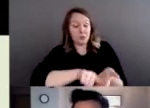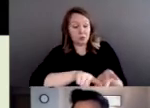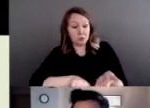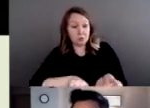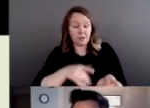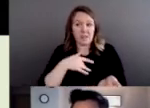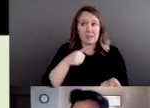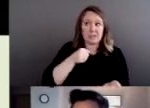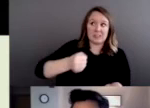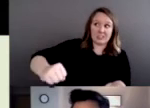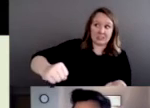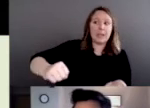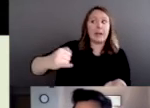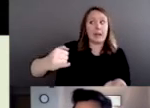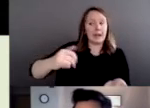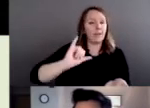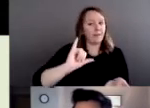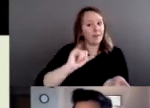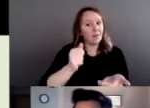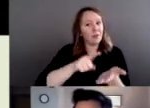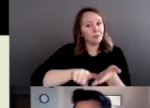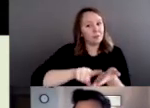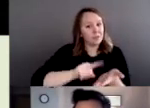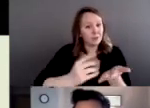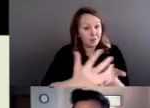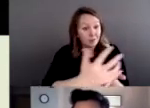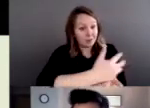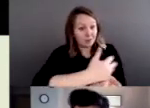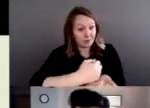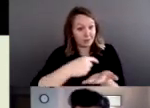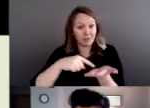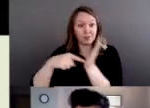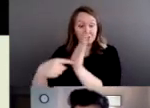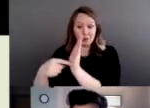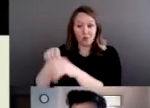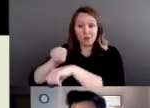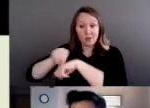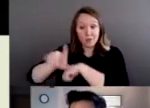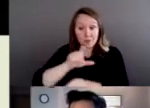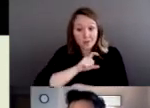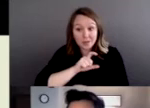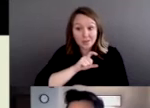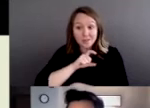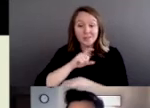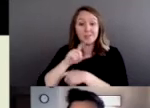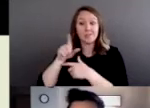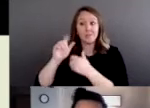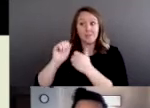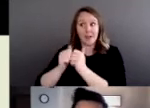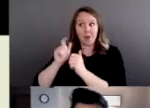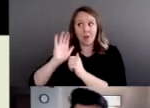can influence police, what they do, the way that they practice. It can influence